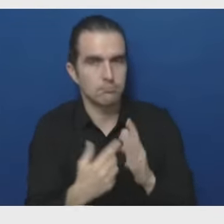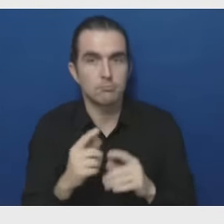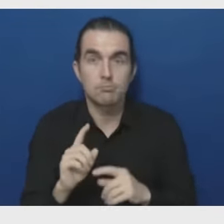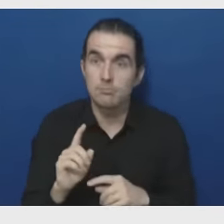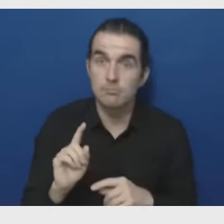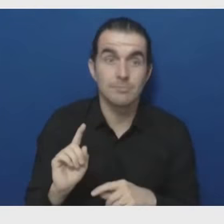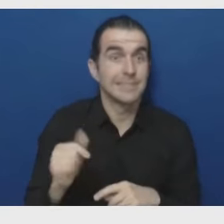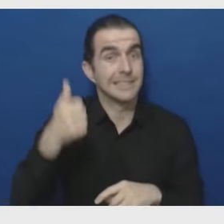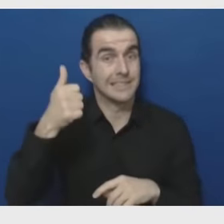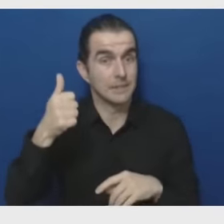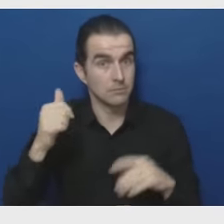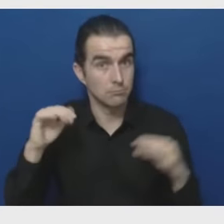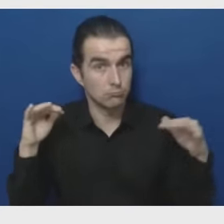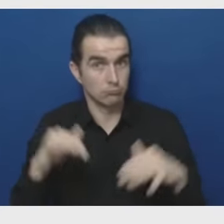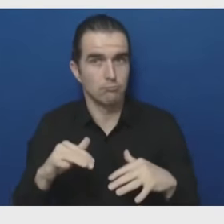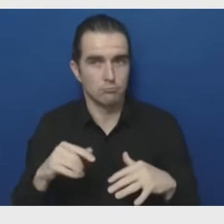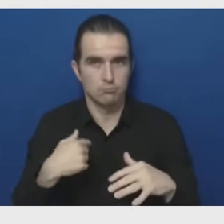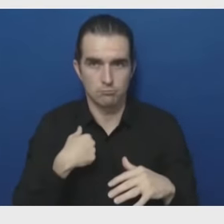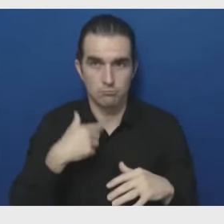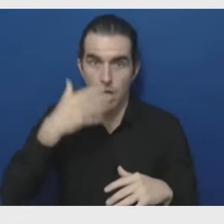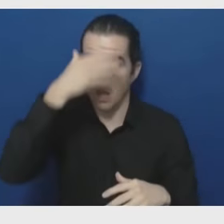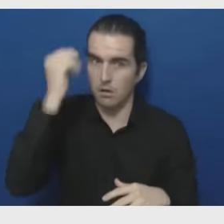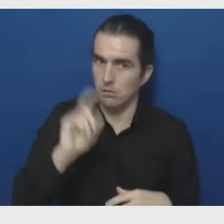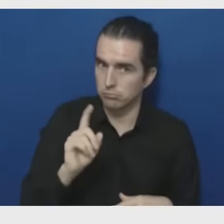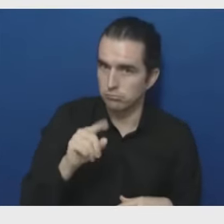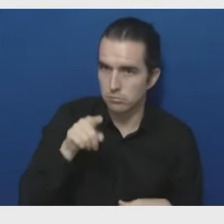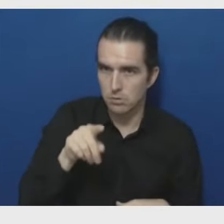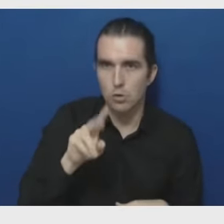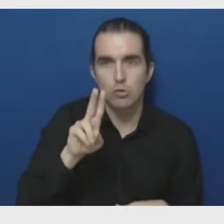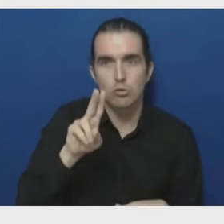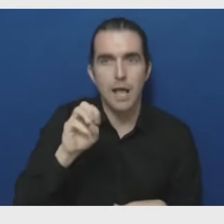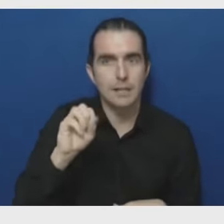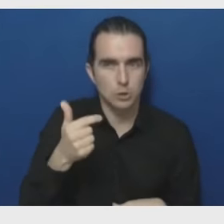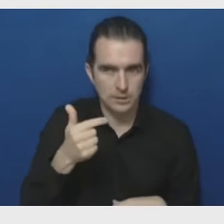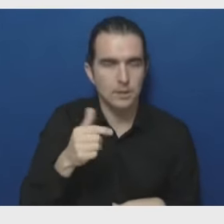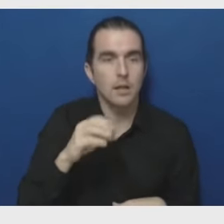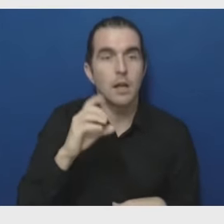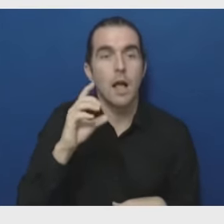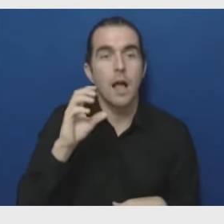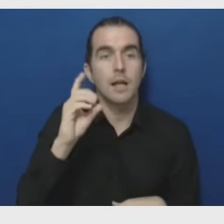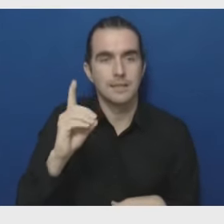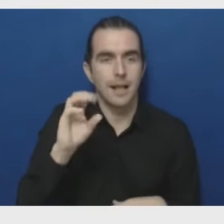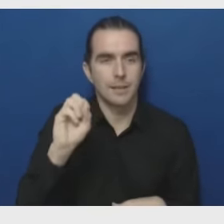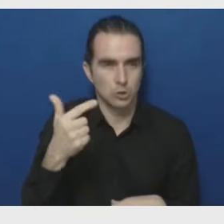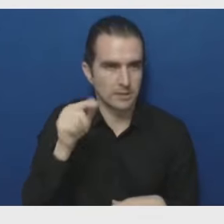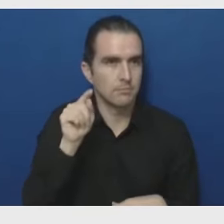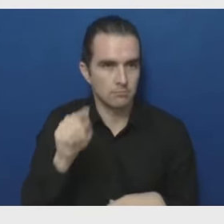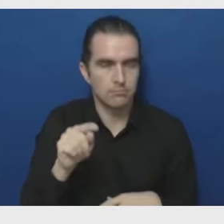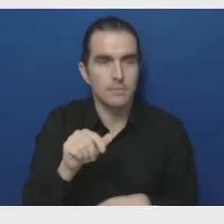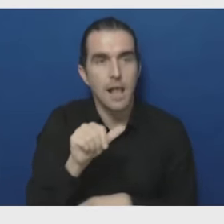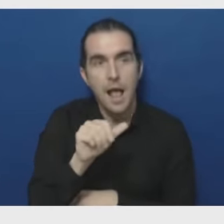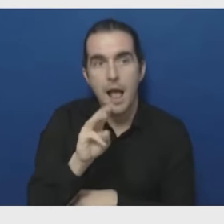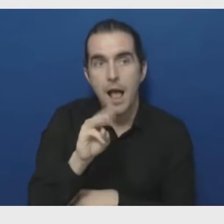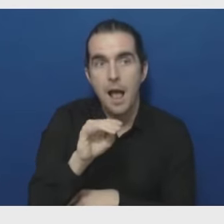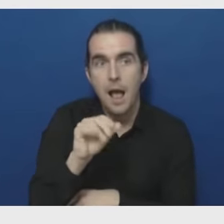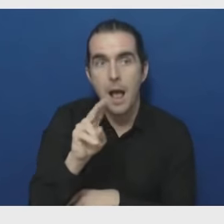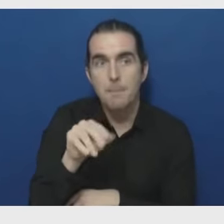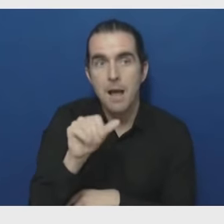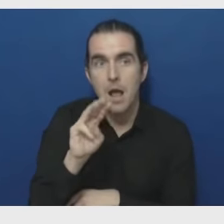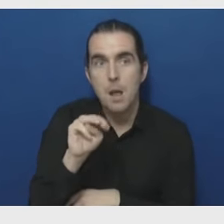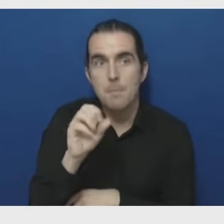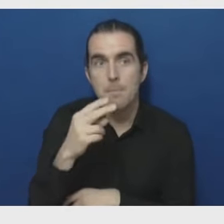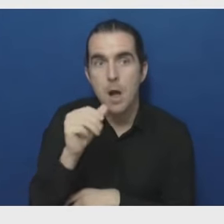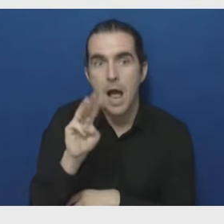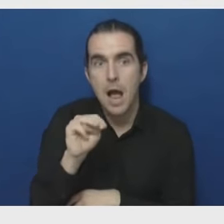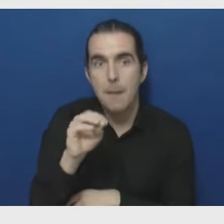past years, always looking at how the climate action needs to be rooted in human rights, putting our